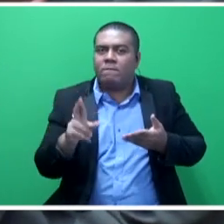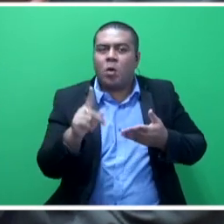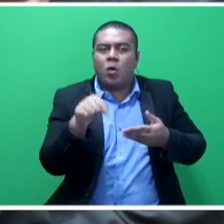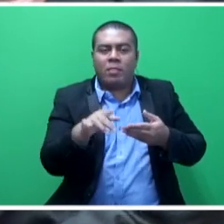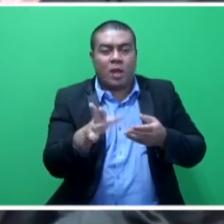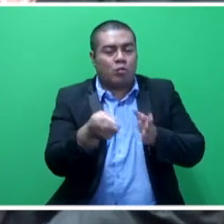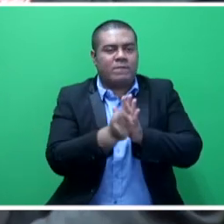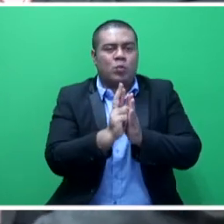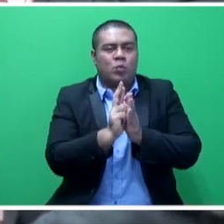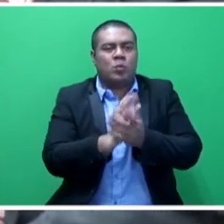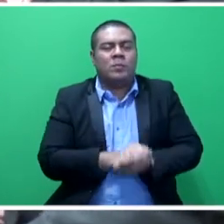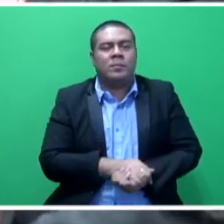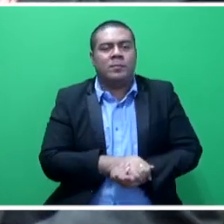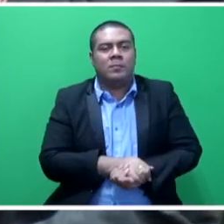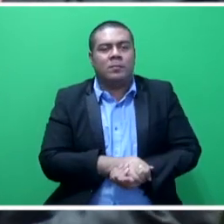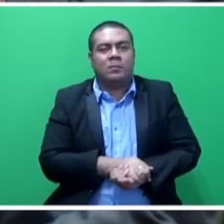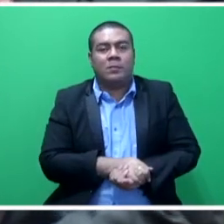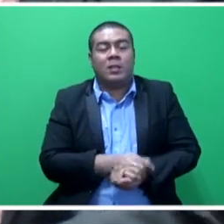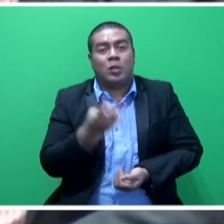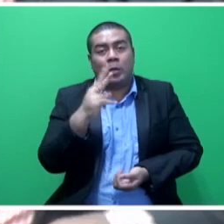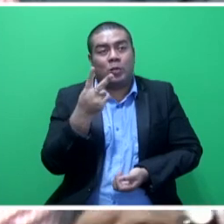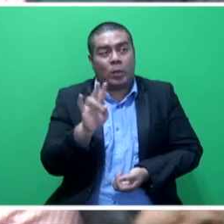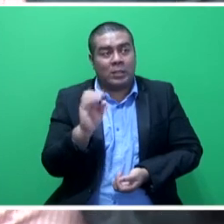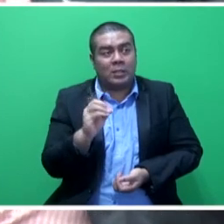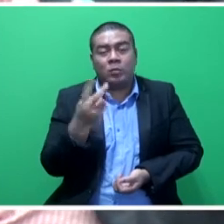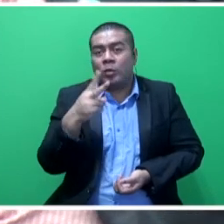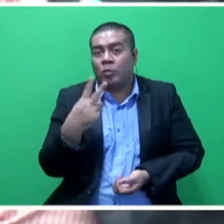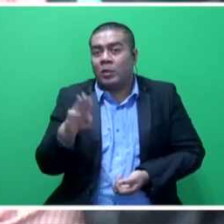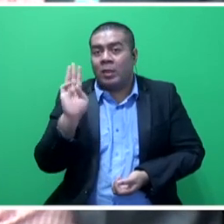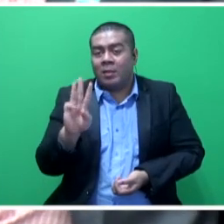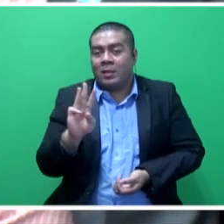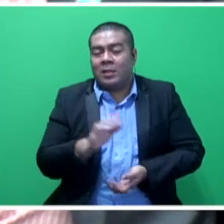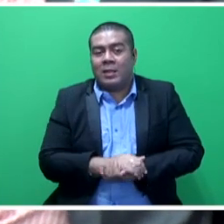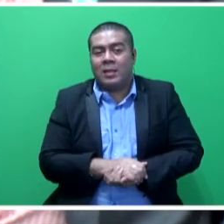review. Mr. Speaker, sir, the 2020, 2023,